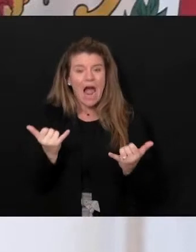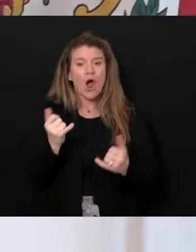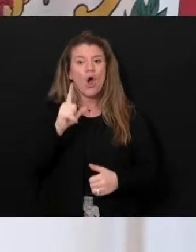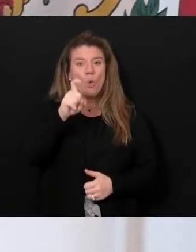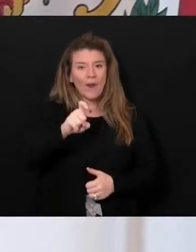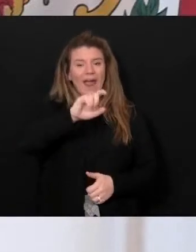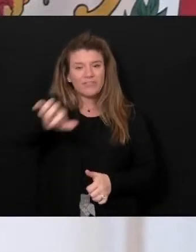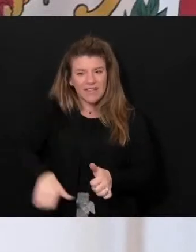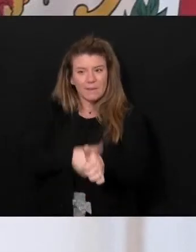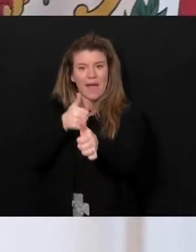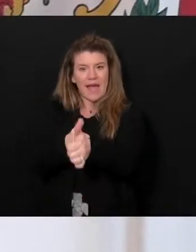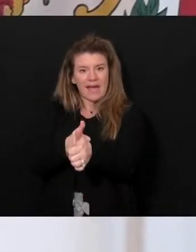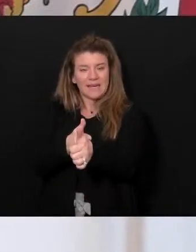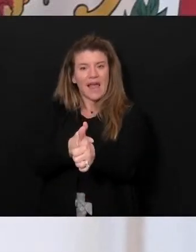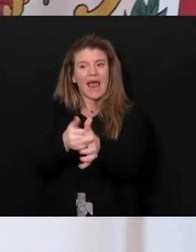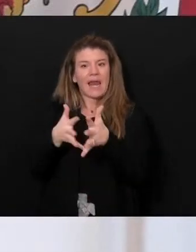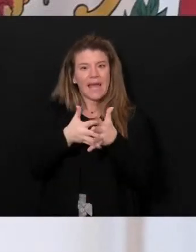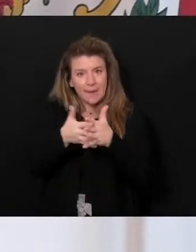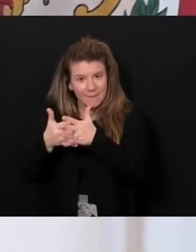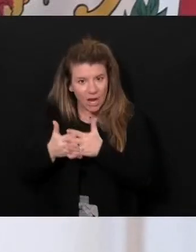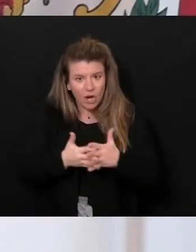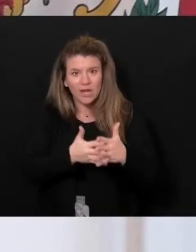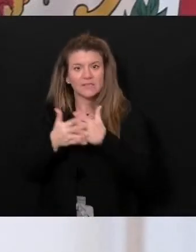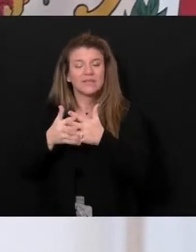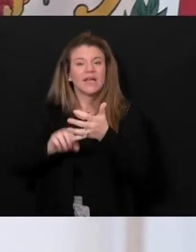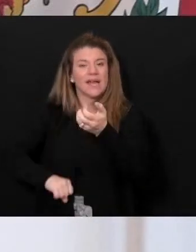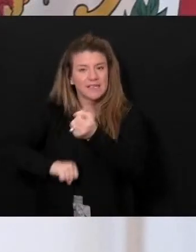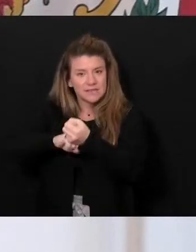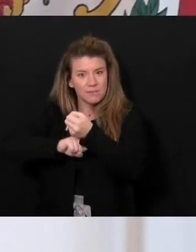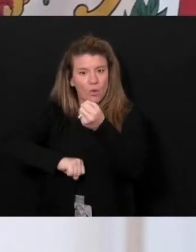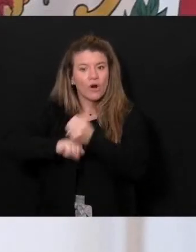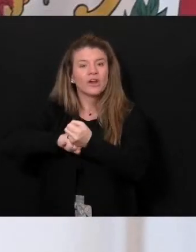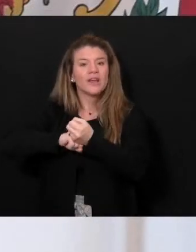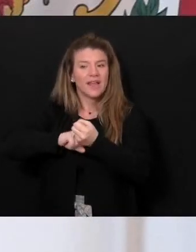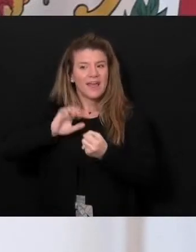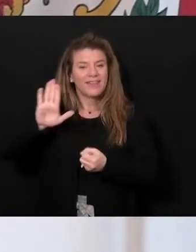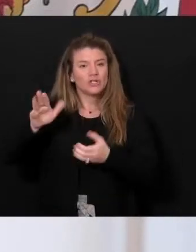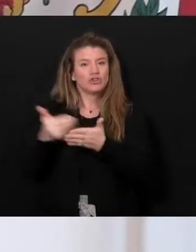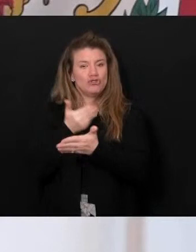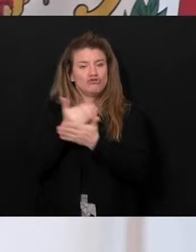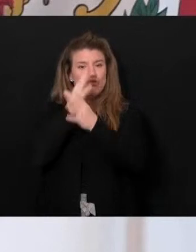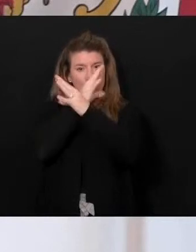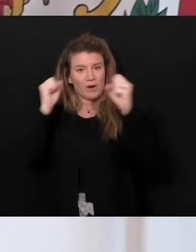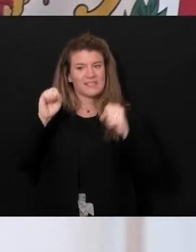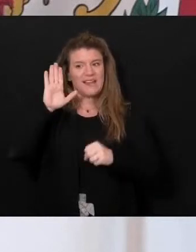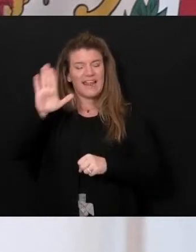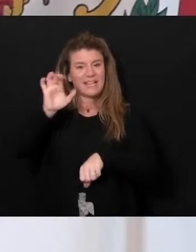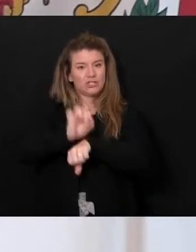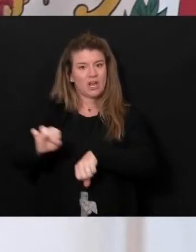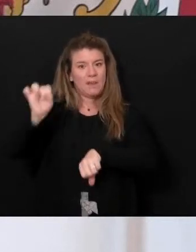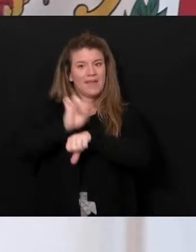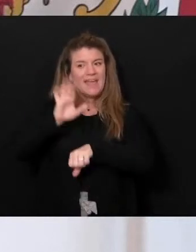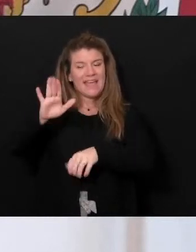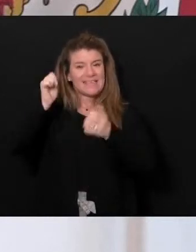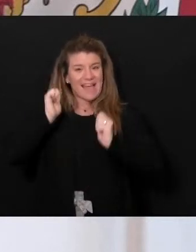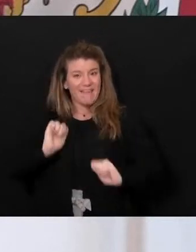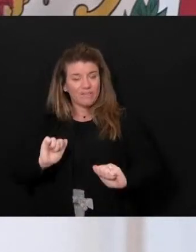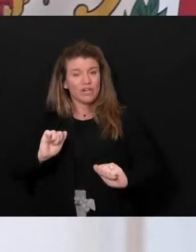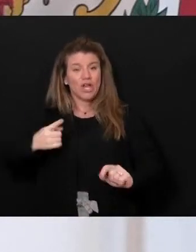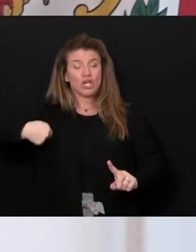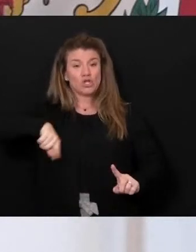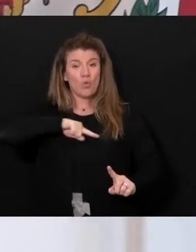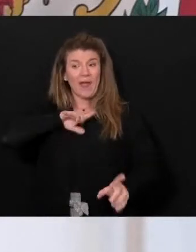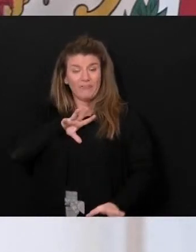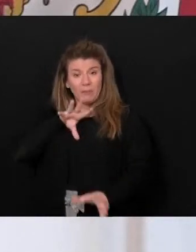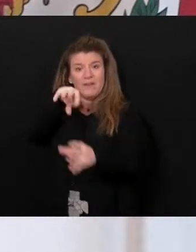as Americans would and good West Virginians would, behind the efforts of our new president and try with all in us